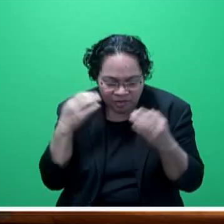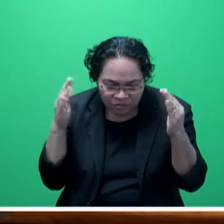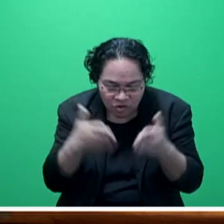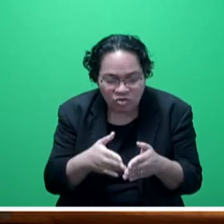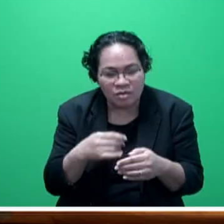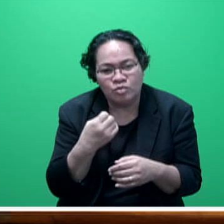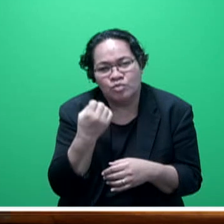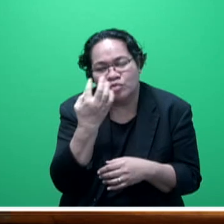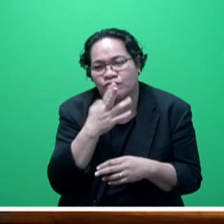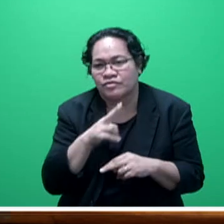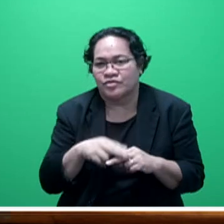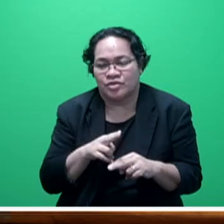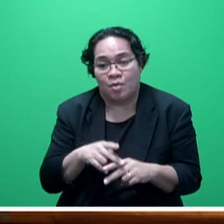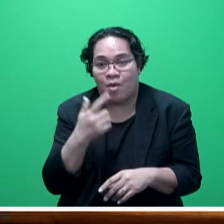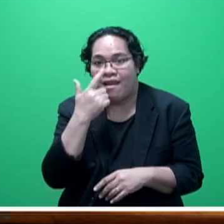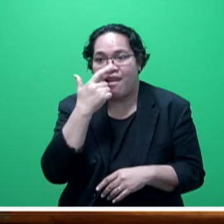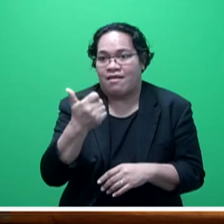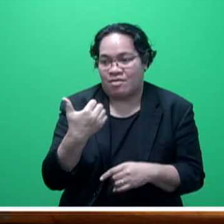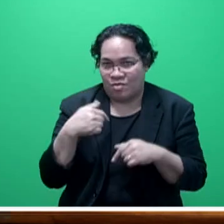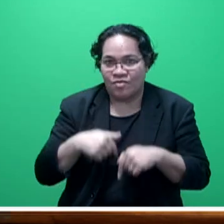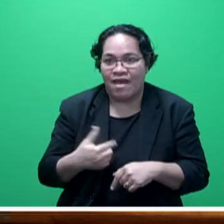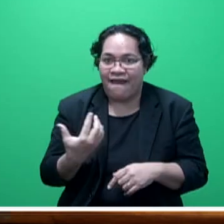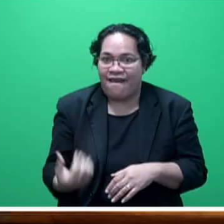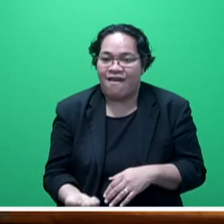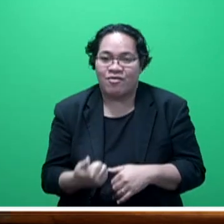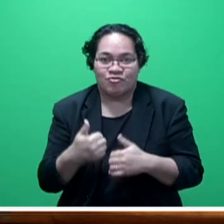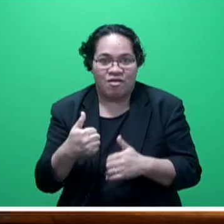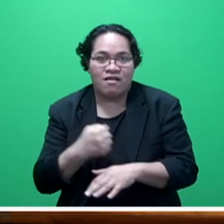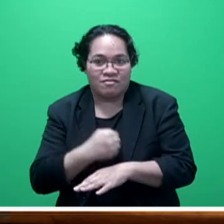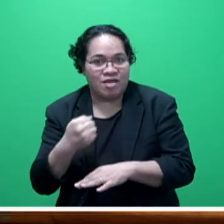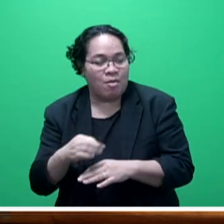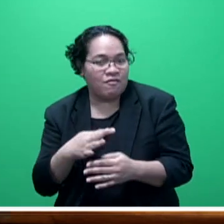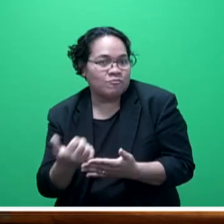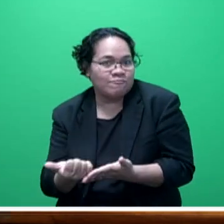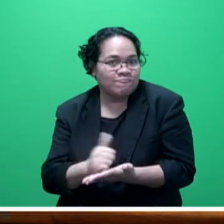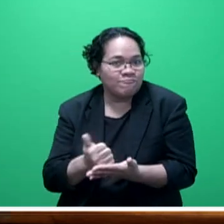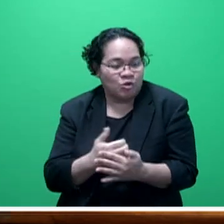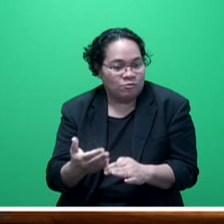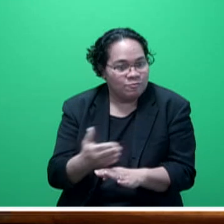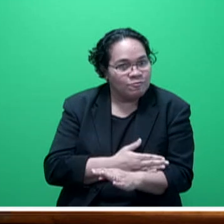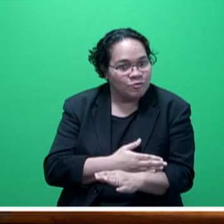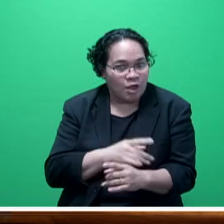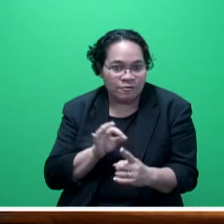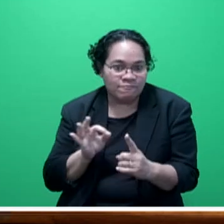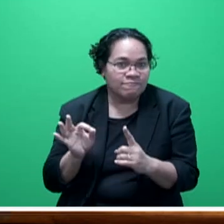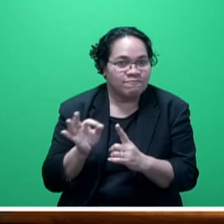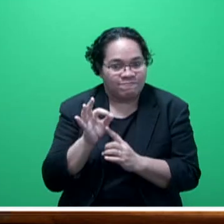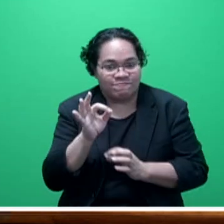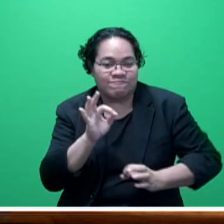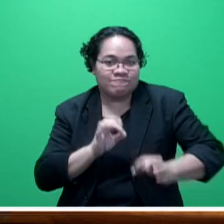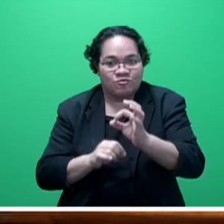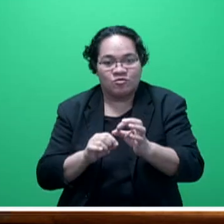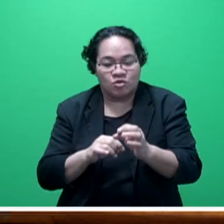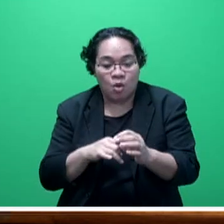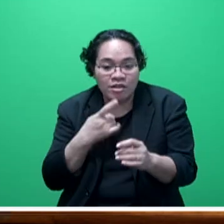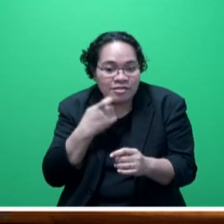are fortunate to have a government that was proactive and had prioritized the lives of our Fijians by